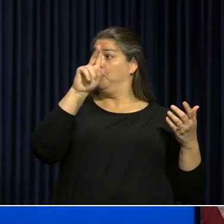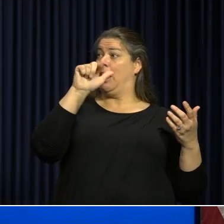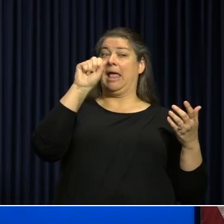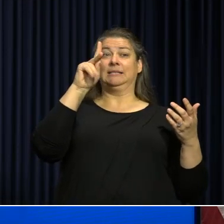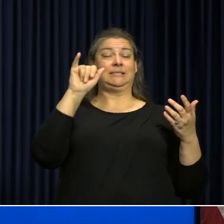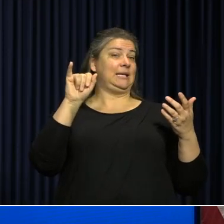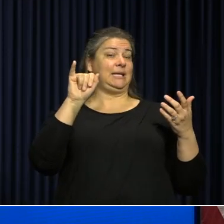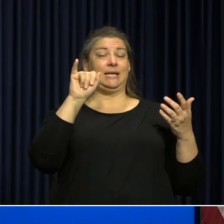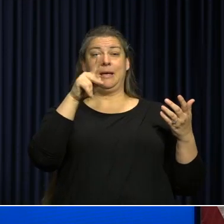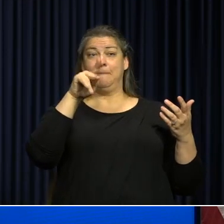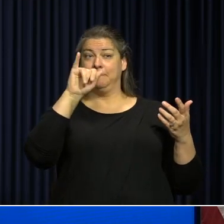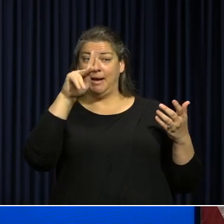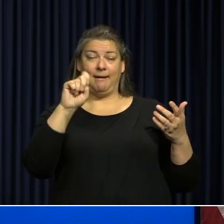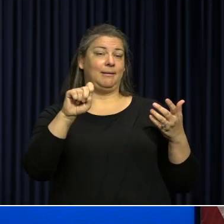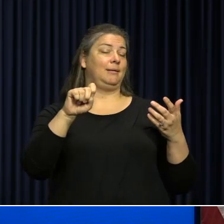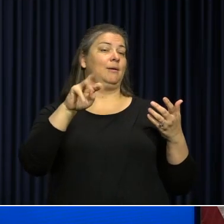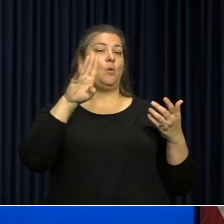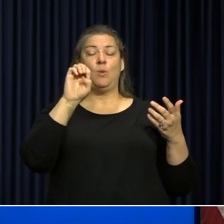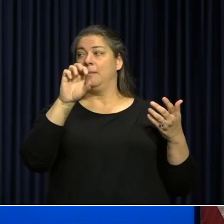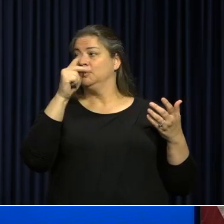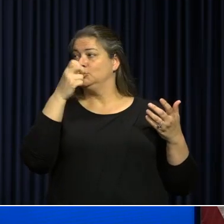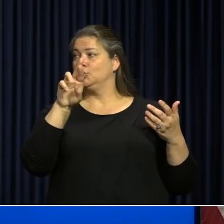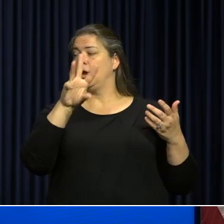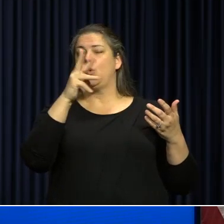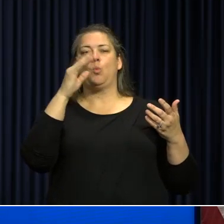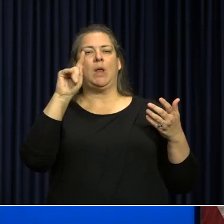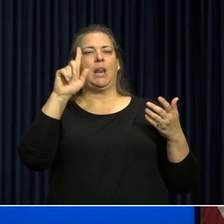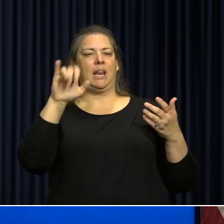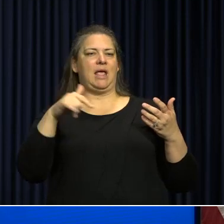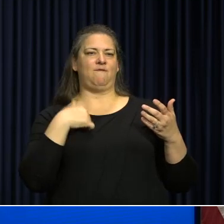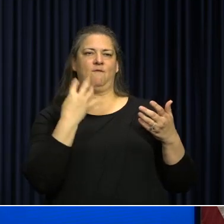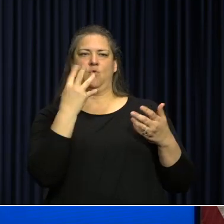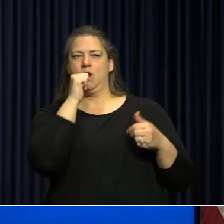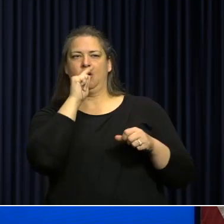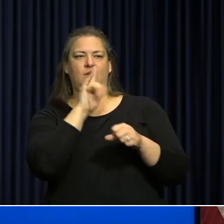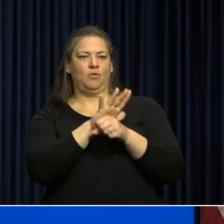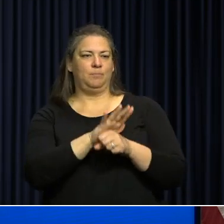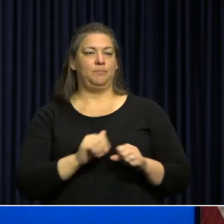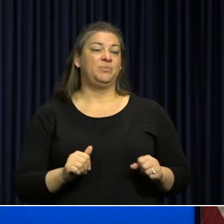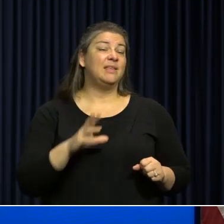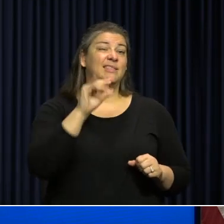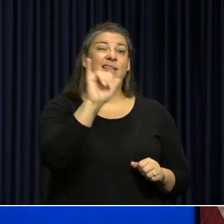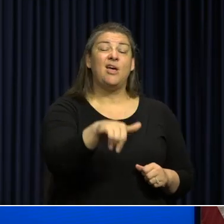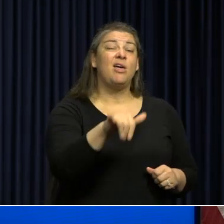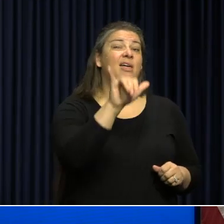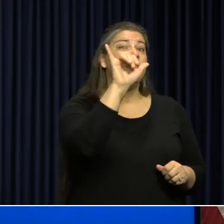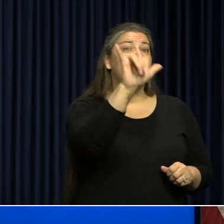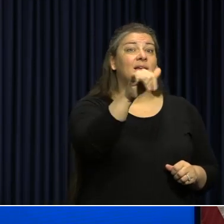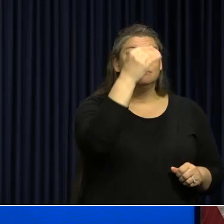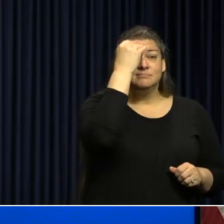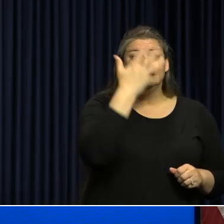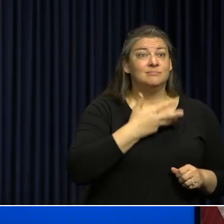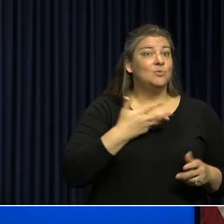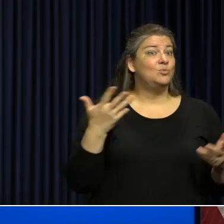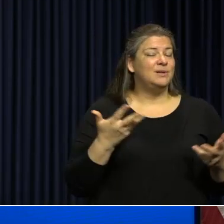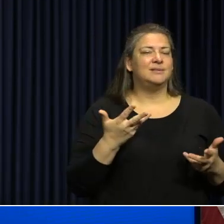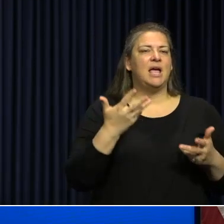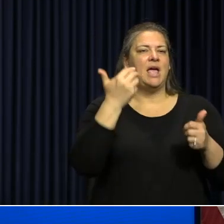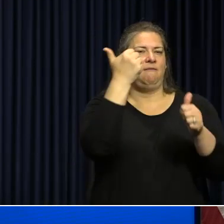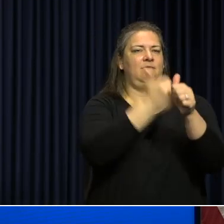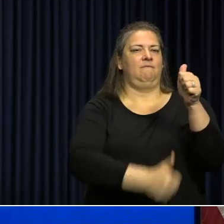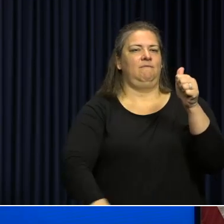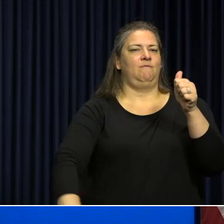Simpson, Todd, Trimble, Webster, and Whitley, with 4 unconfirmed. Again, what that tells us is it is